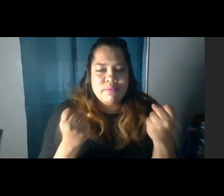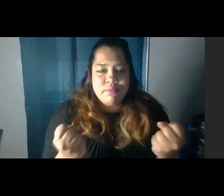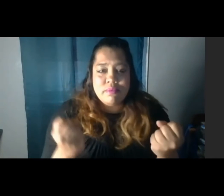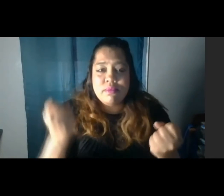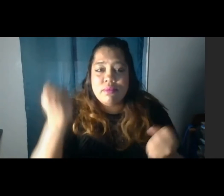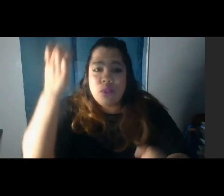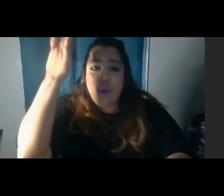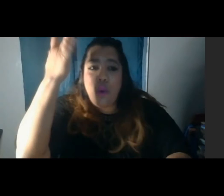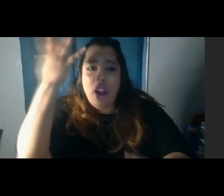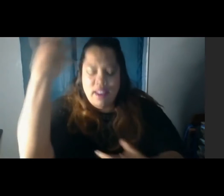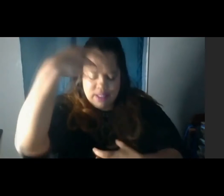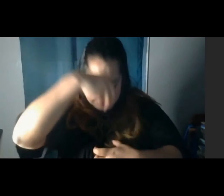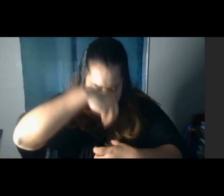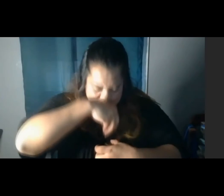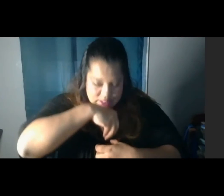made strong